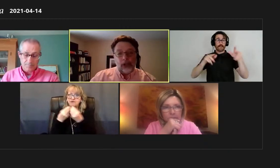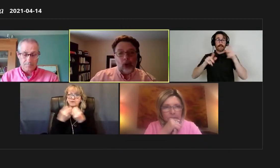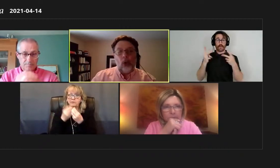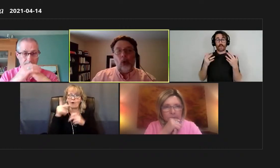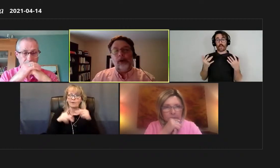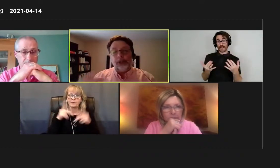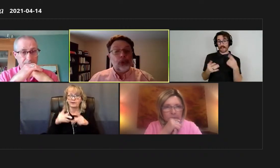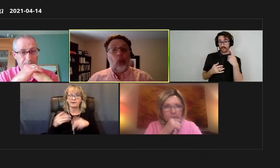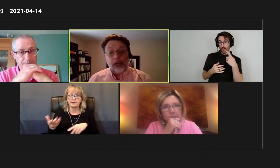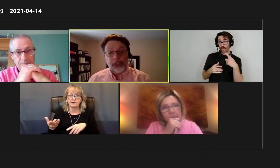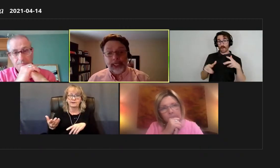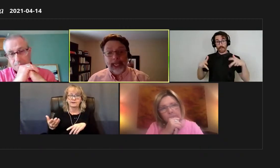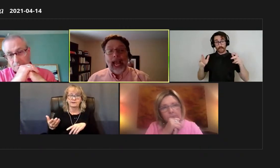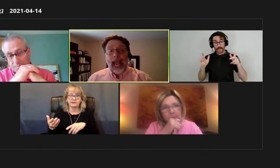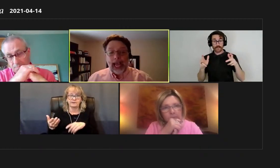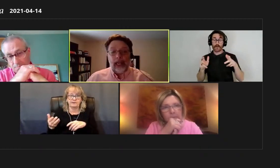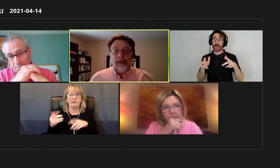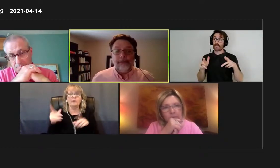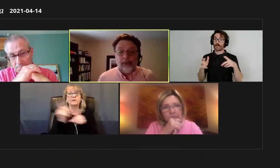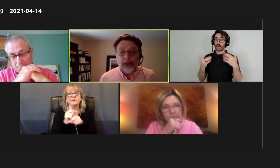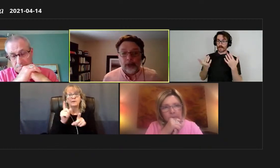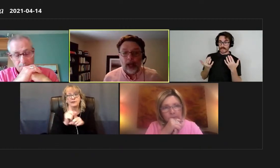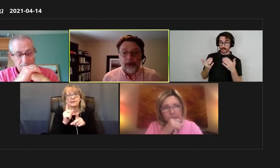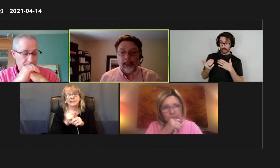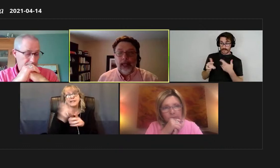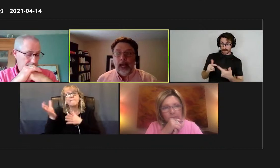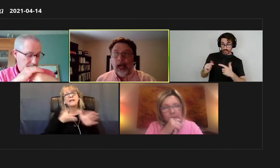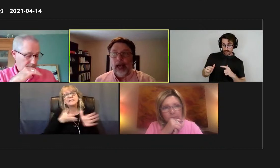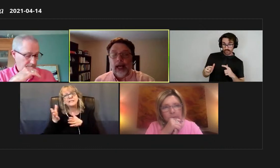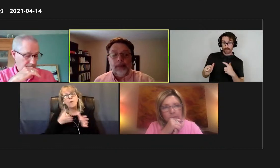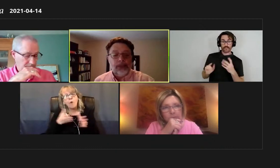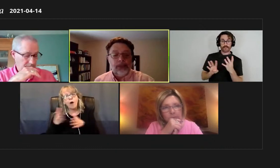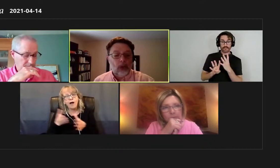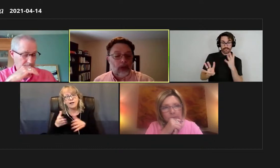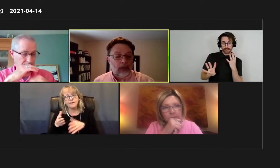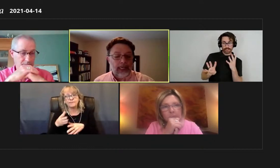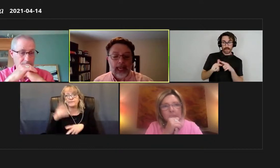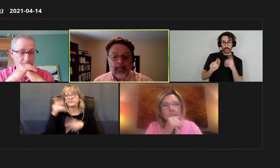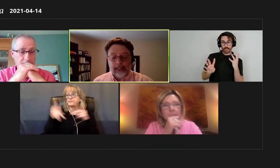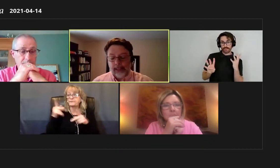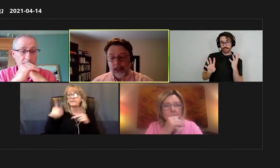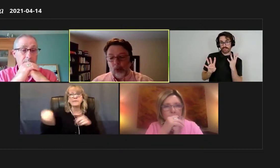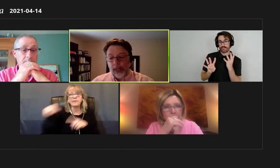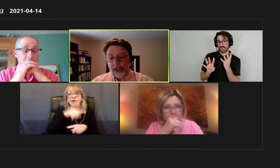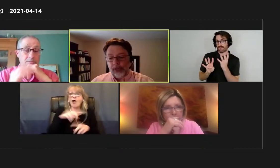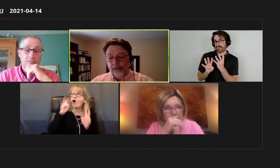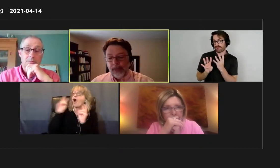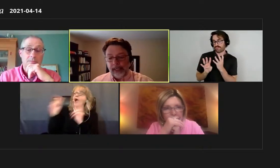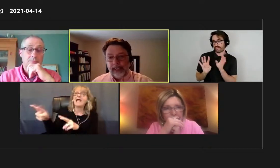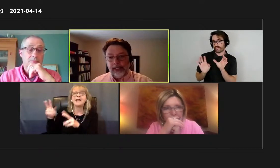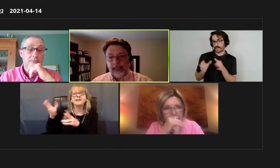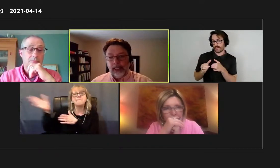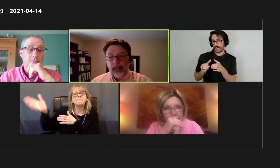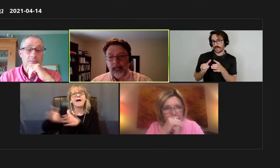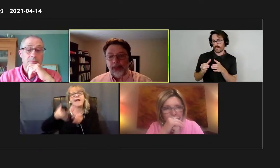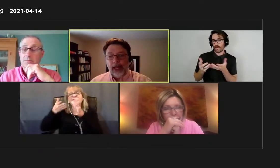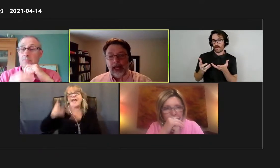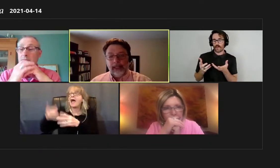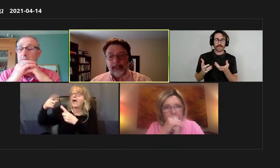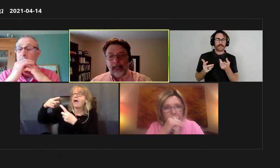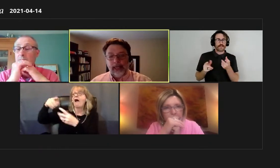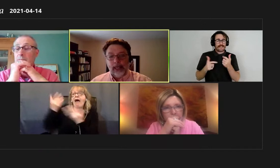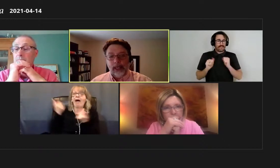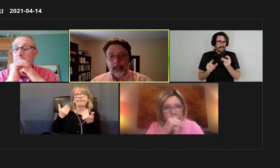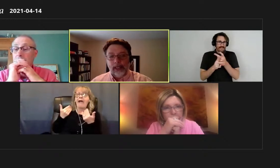on the court or just watching, and a fair bit of crowding. So we're looking at, you know, which amenities